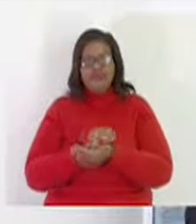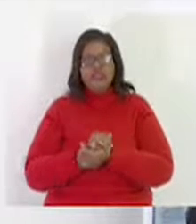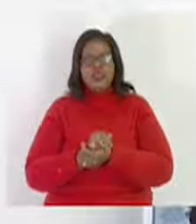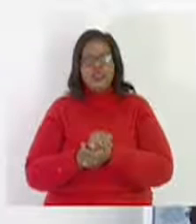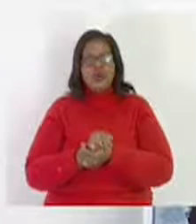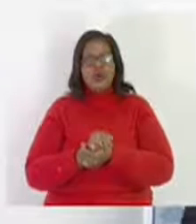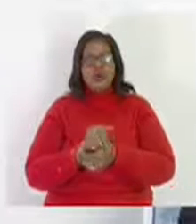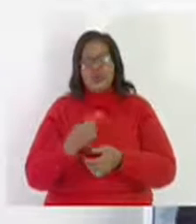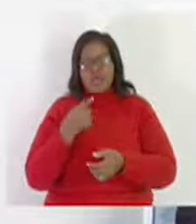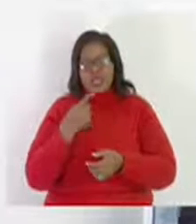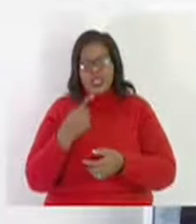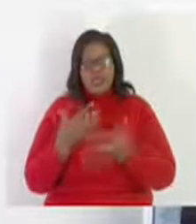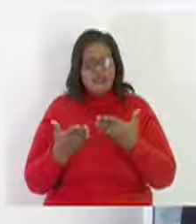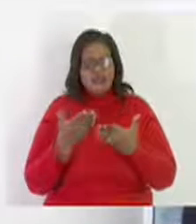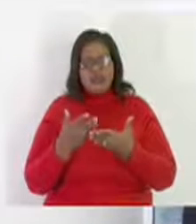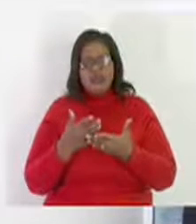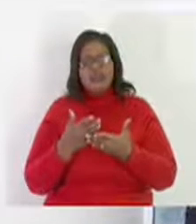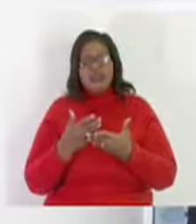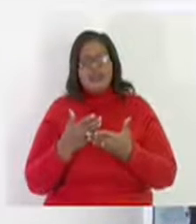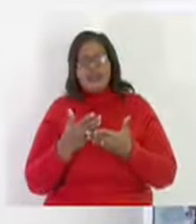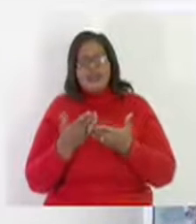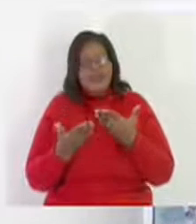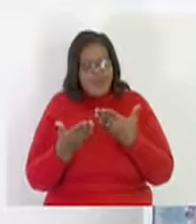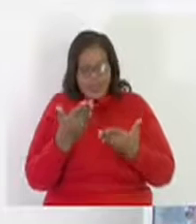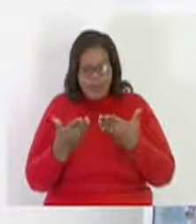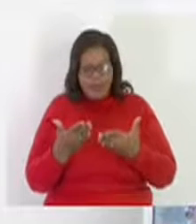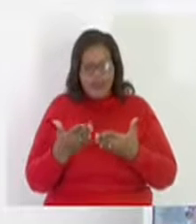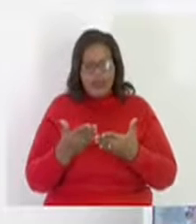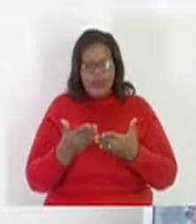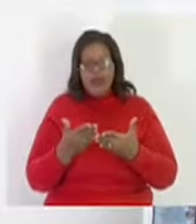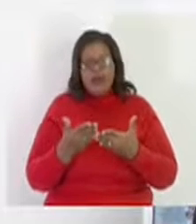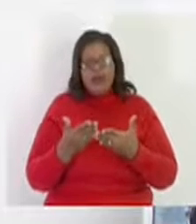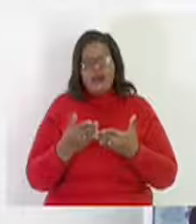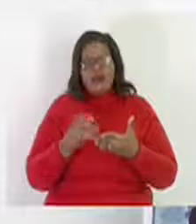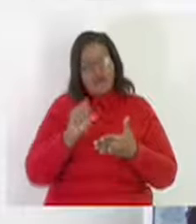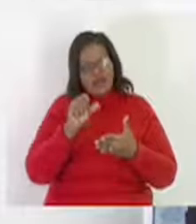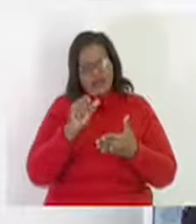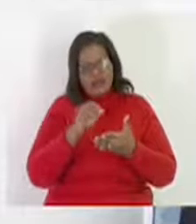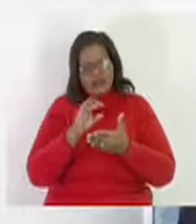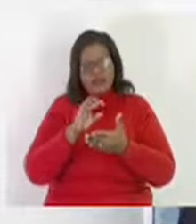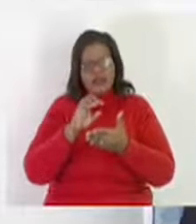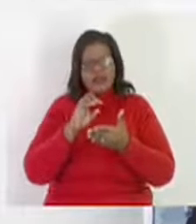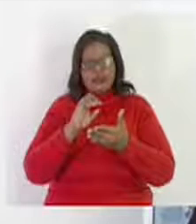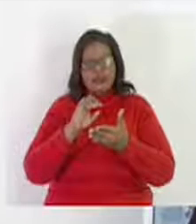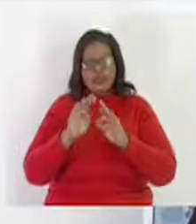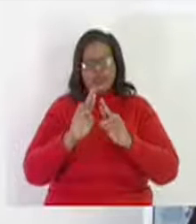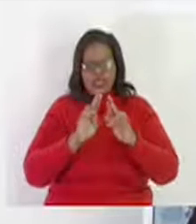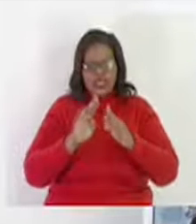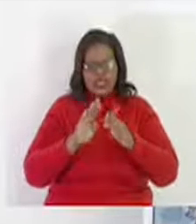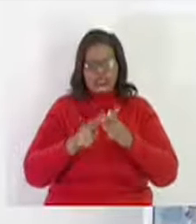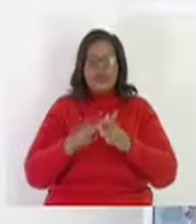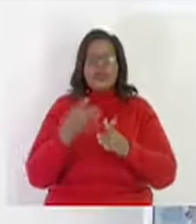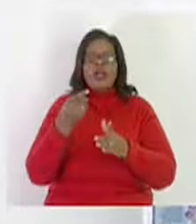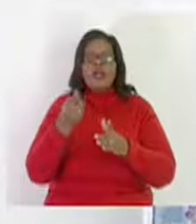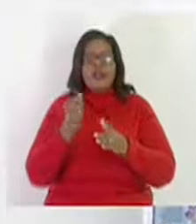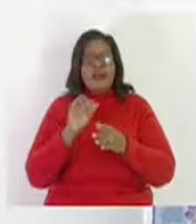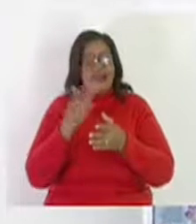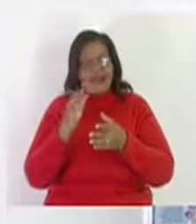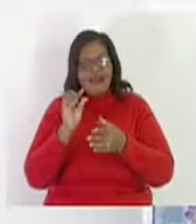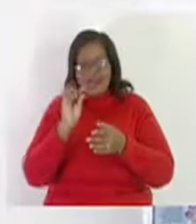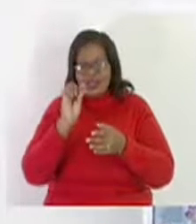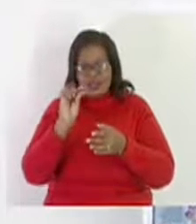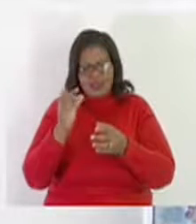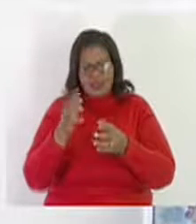will be less than that. So it's not the actual price that you are going to pay there. So this is just